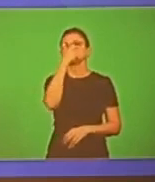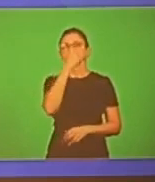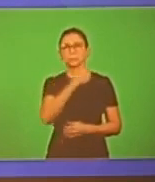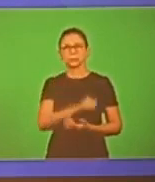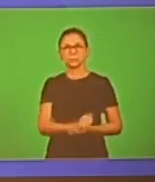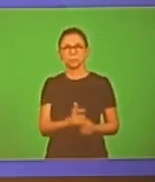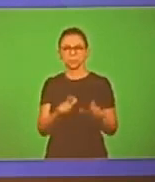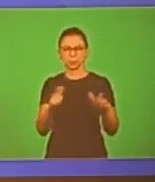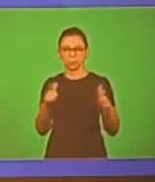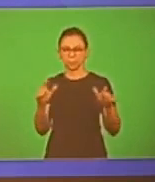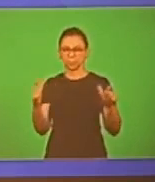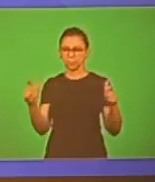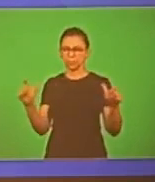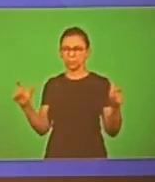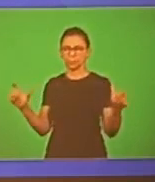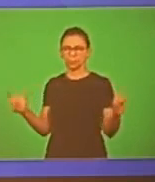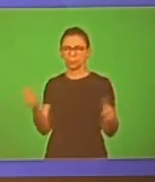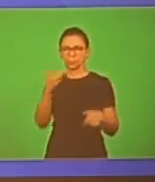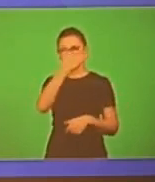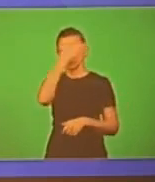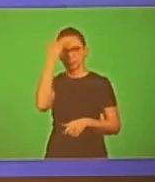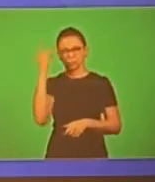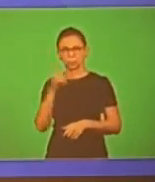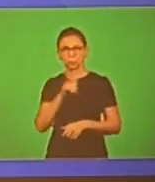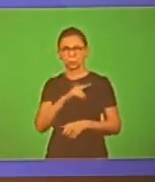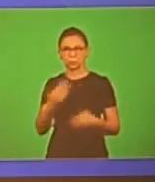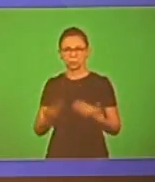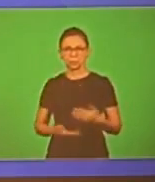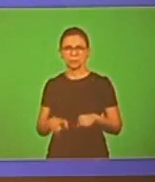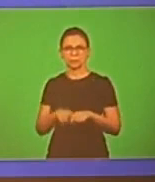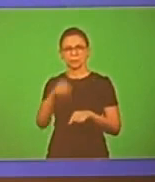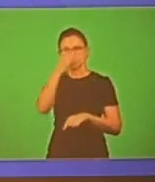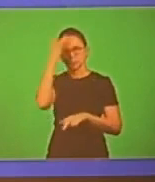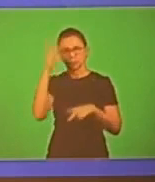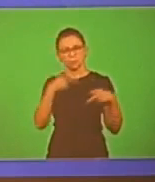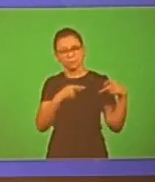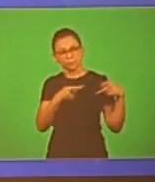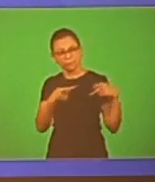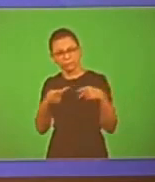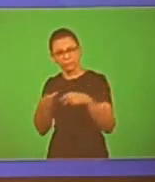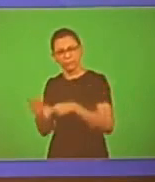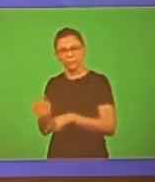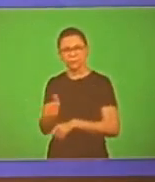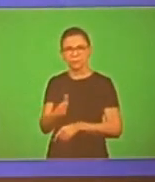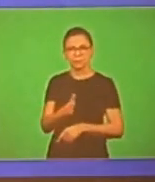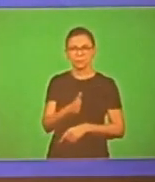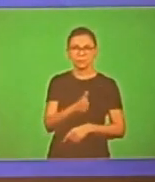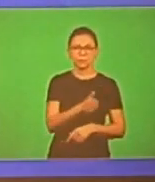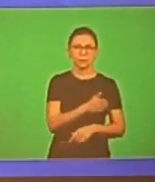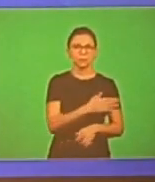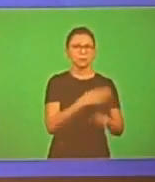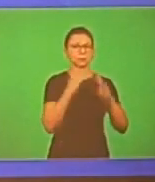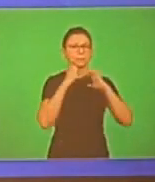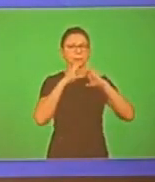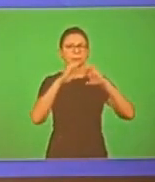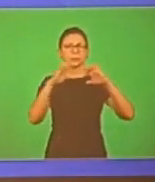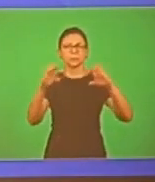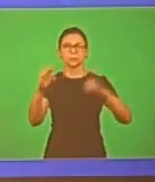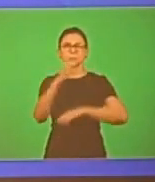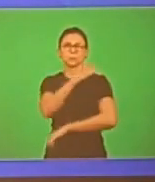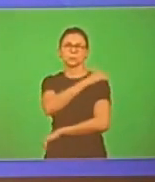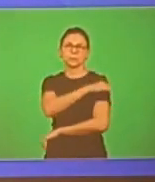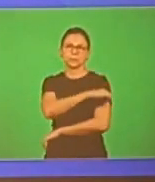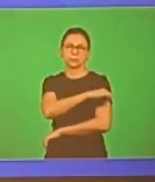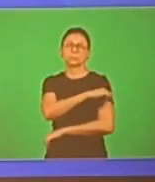There was a great number of visitors at this service. Another great